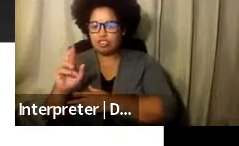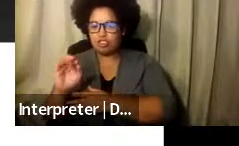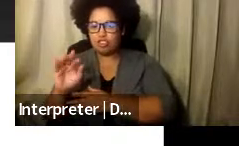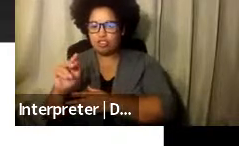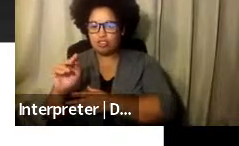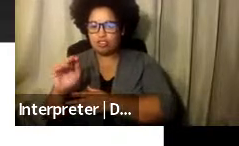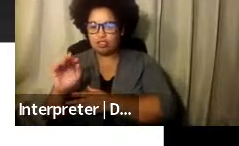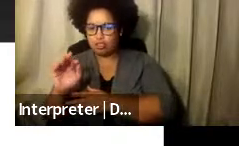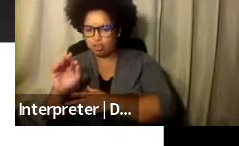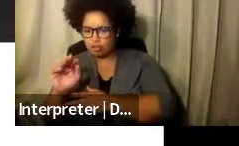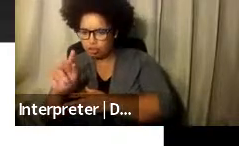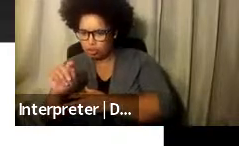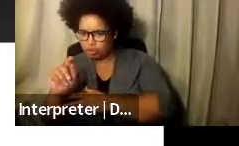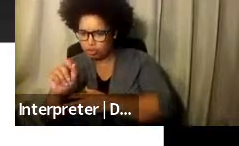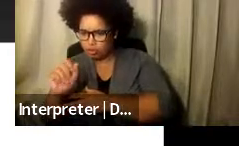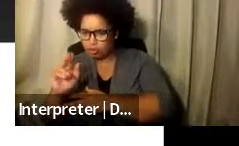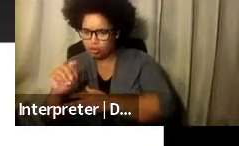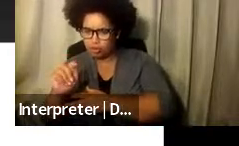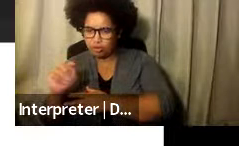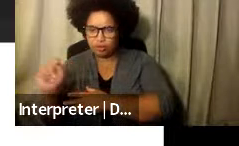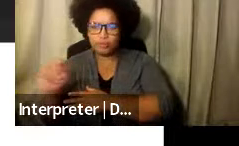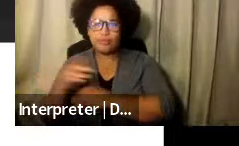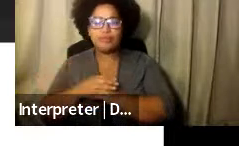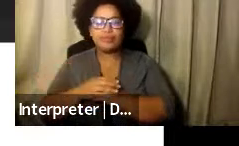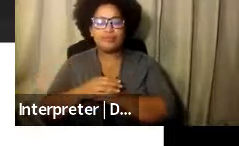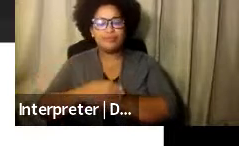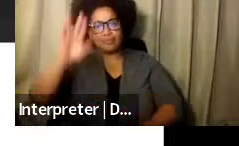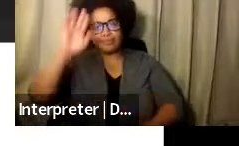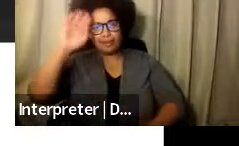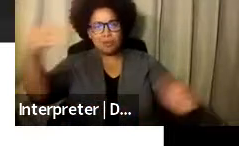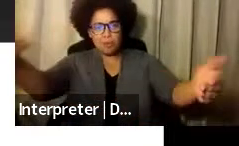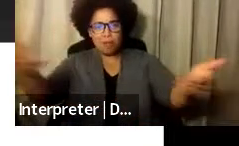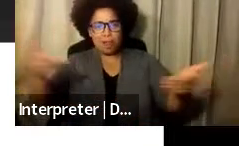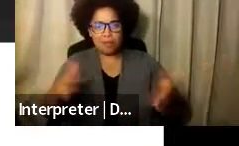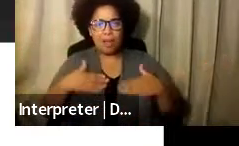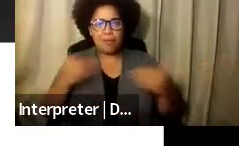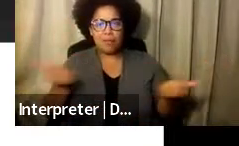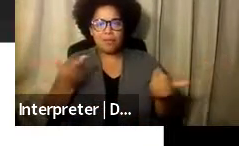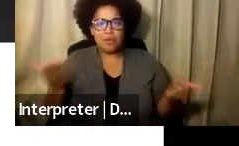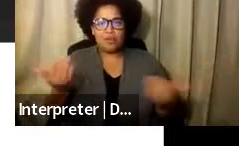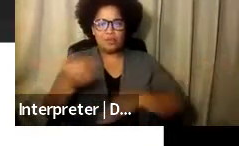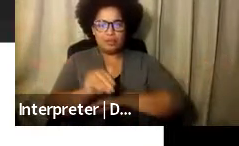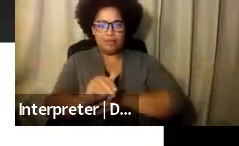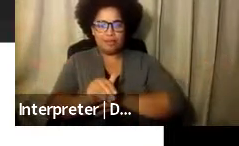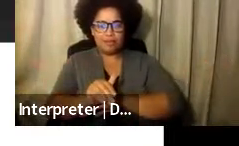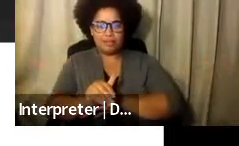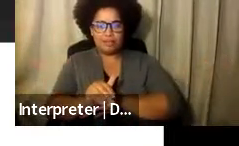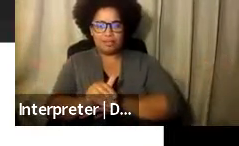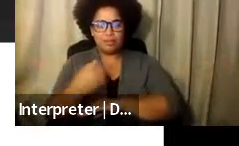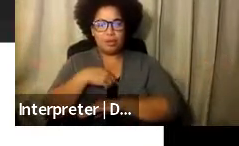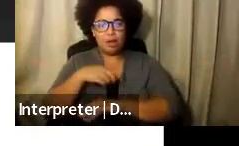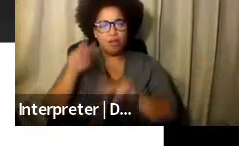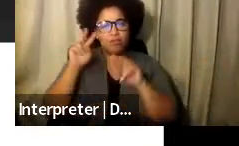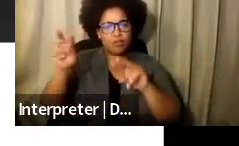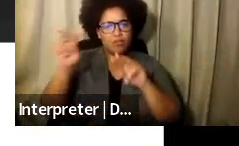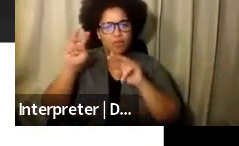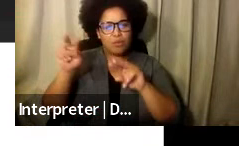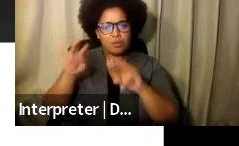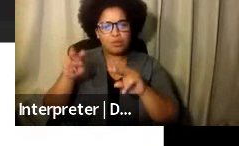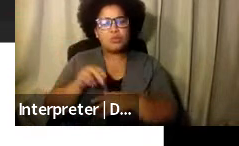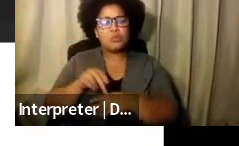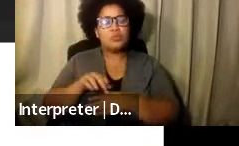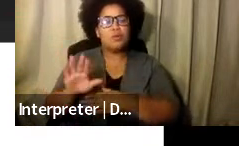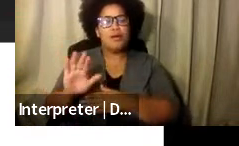Happy that you all are here tonight. And so we are, looking forward to hearing